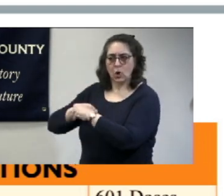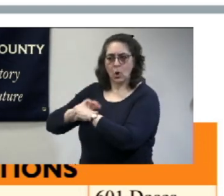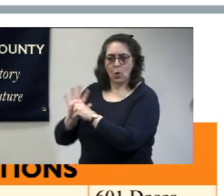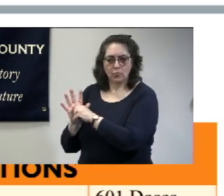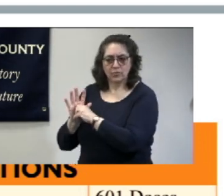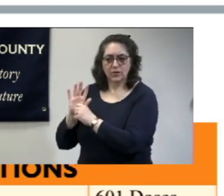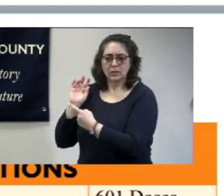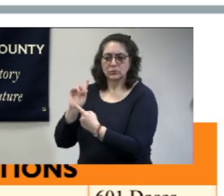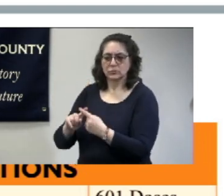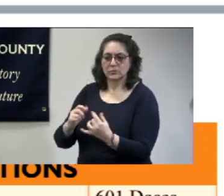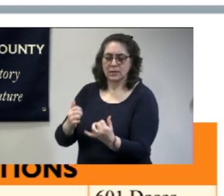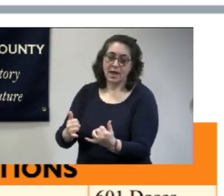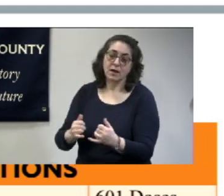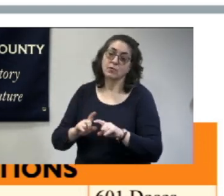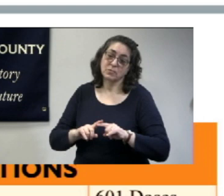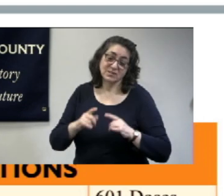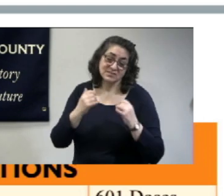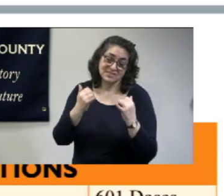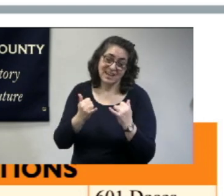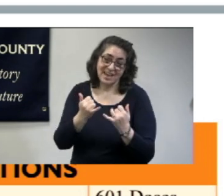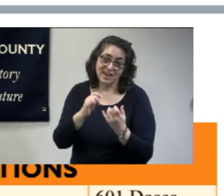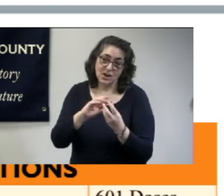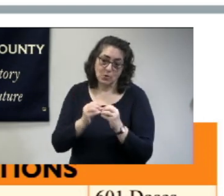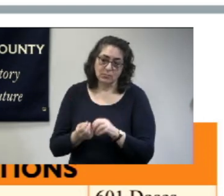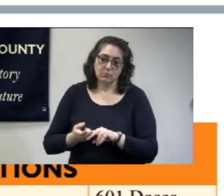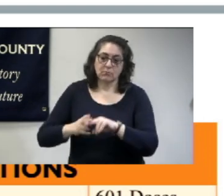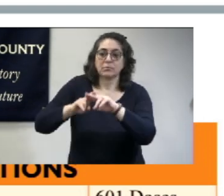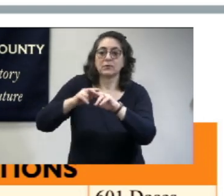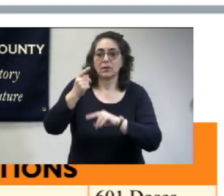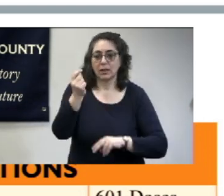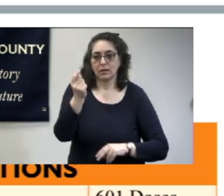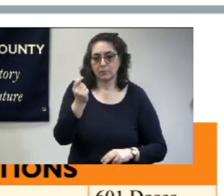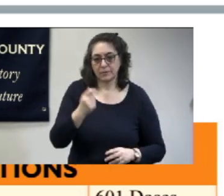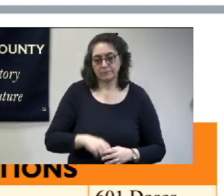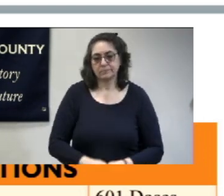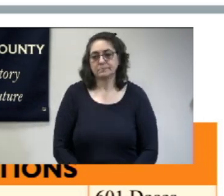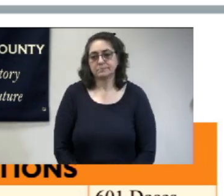number went up a little bit, so it's 2,289.